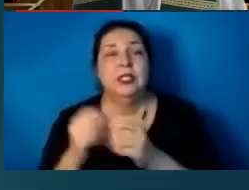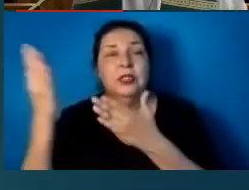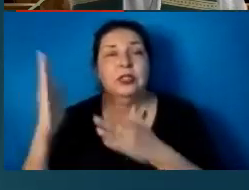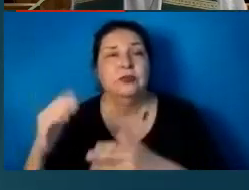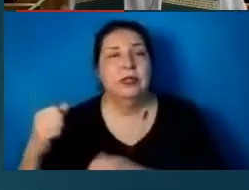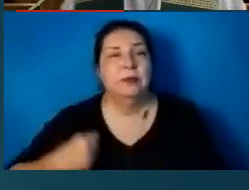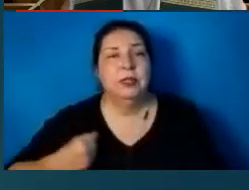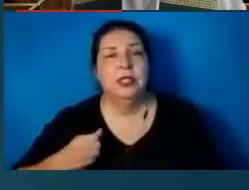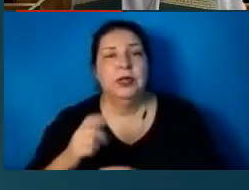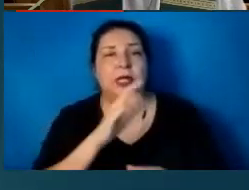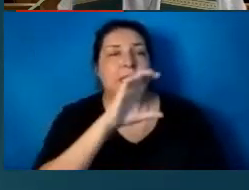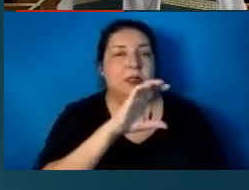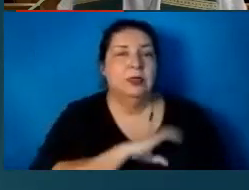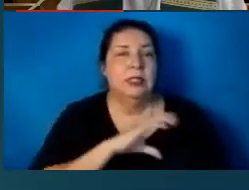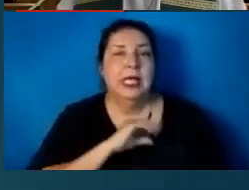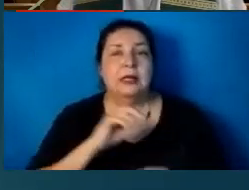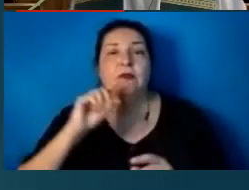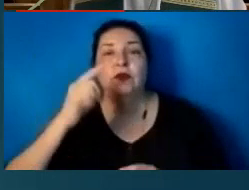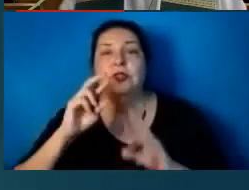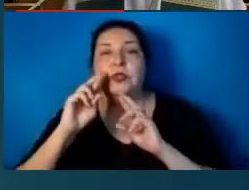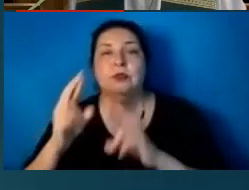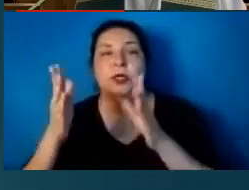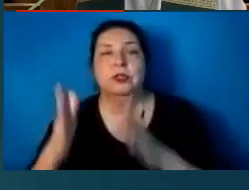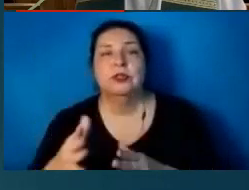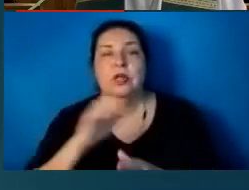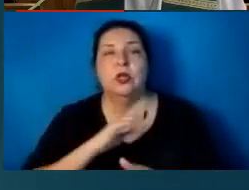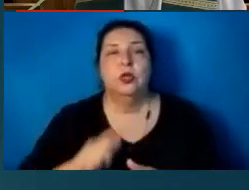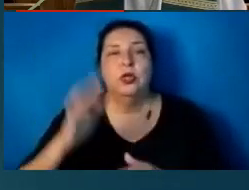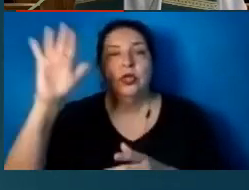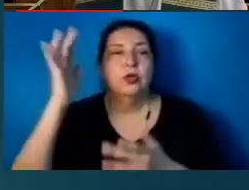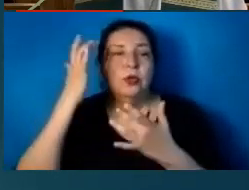law enforcement, and as first responders. Lord, in your mercy.